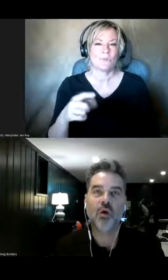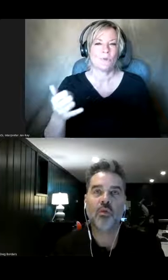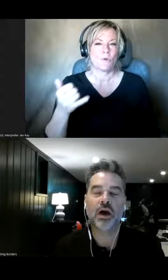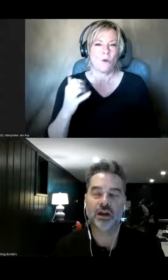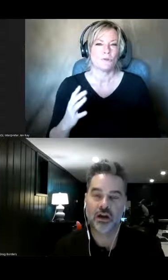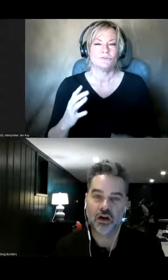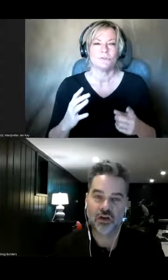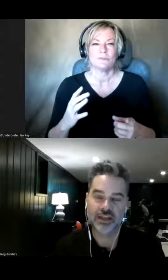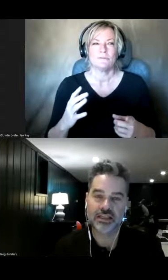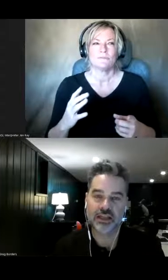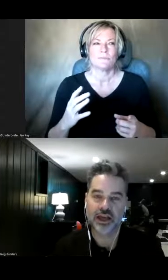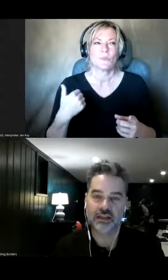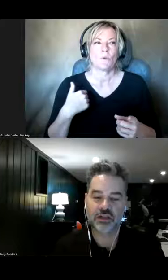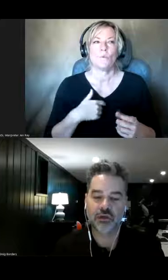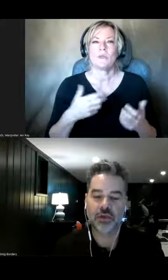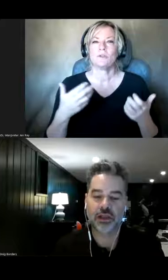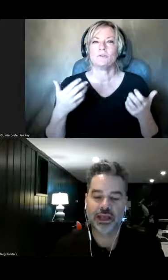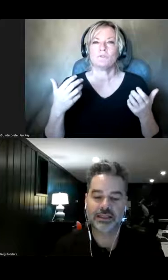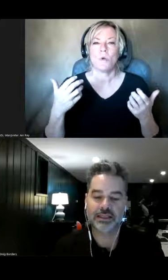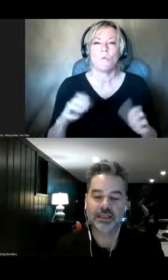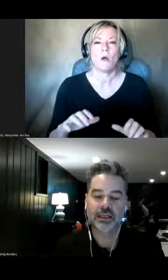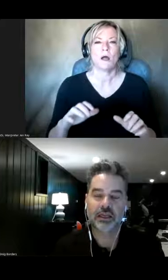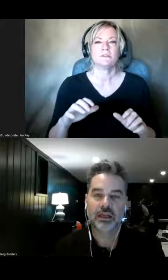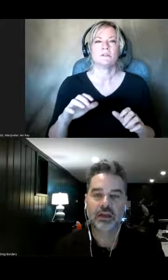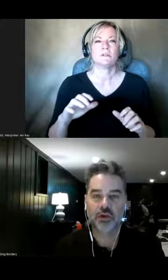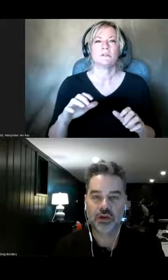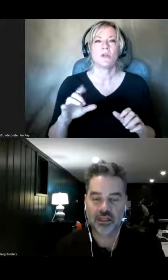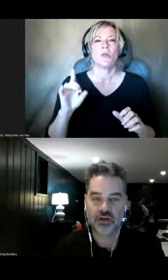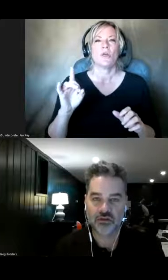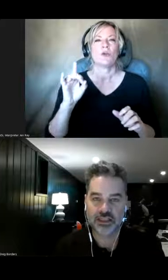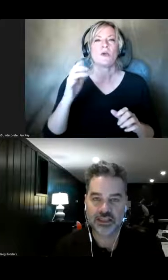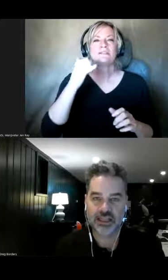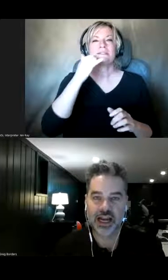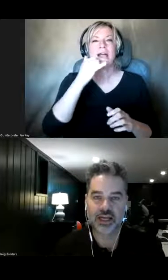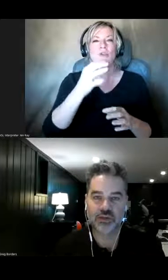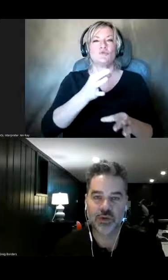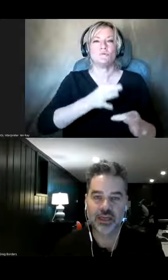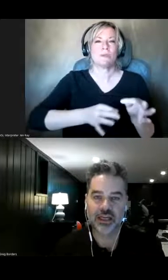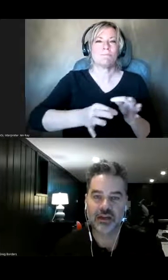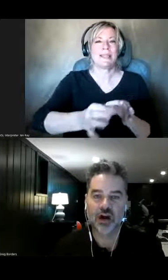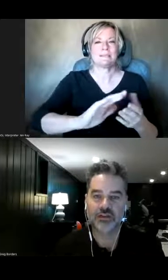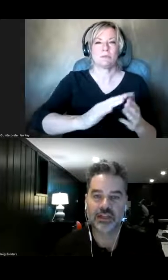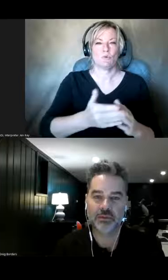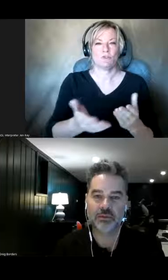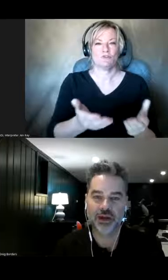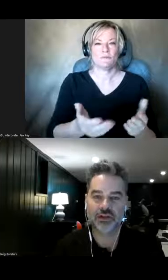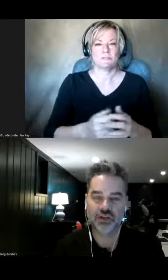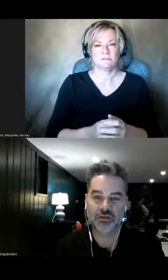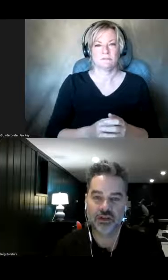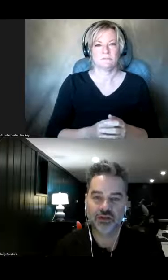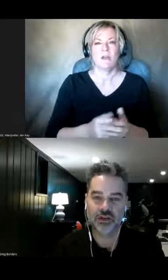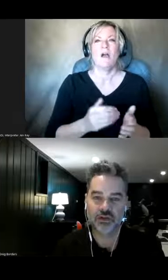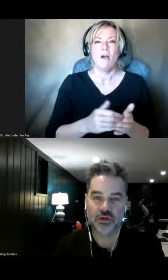we don't want our crisis lines to replace community services that actually we think oftentimes